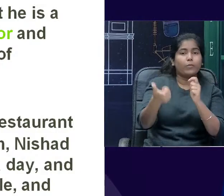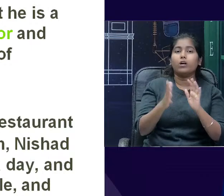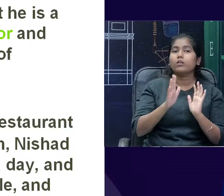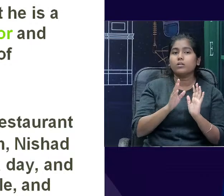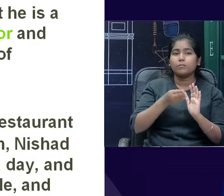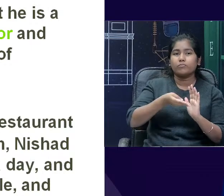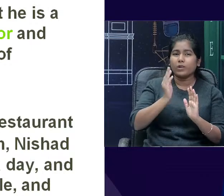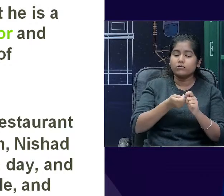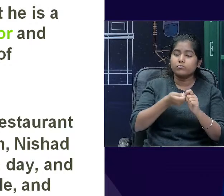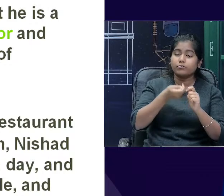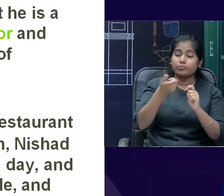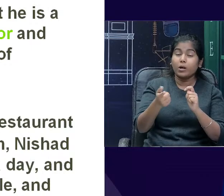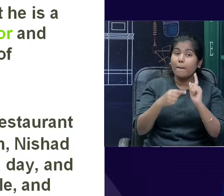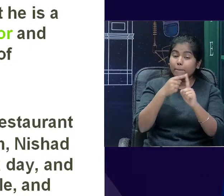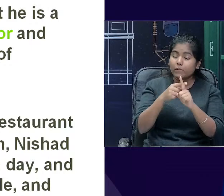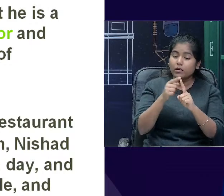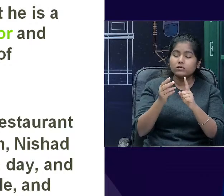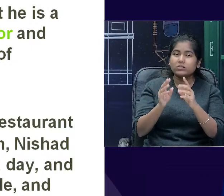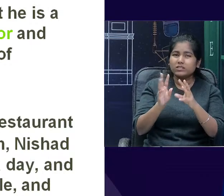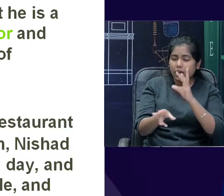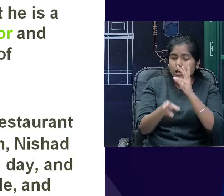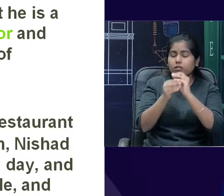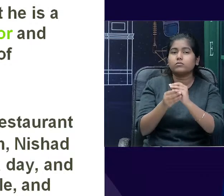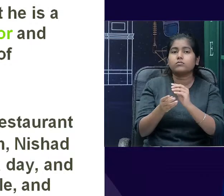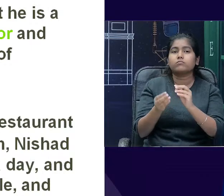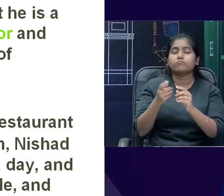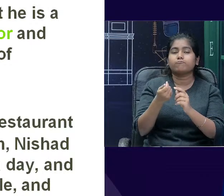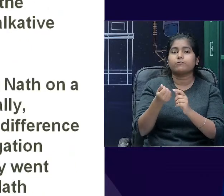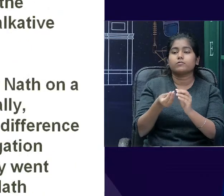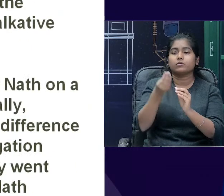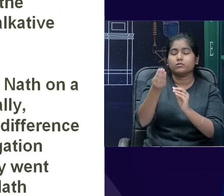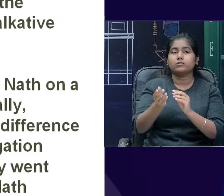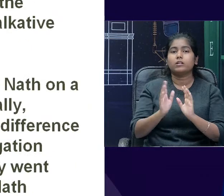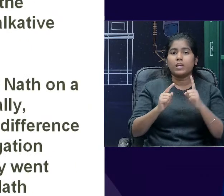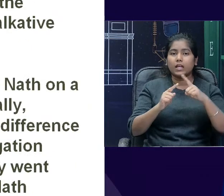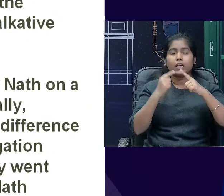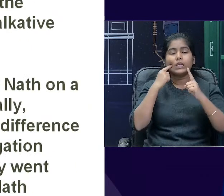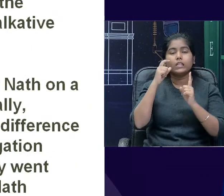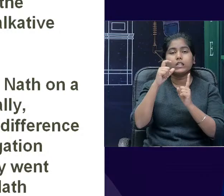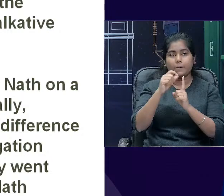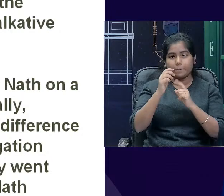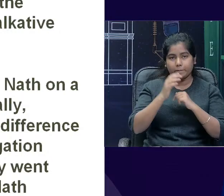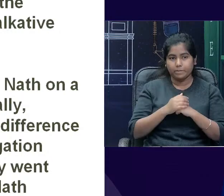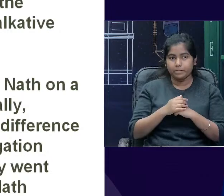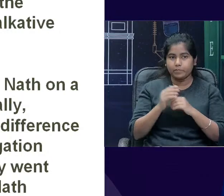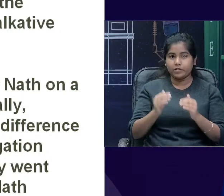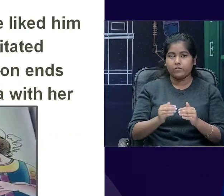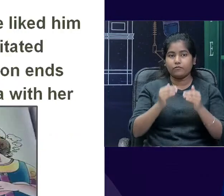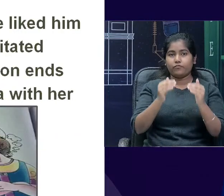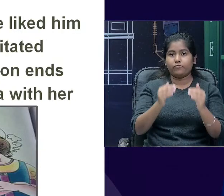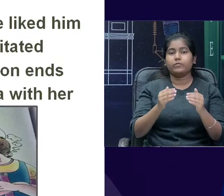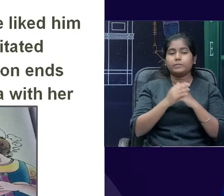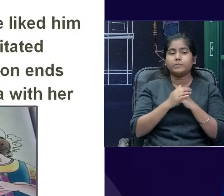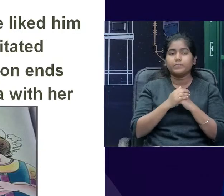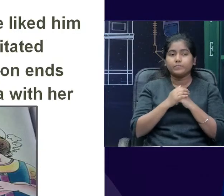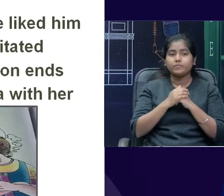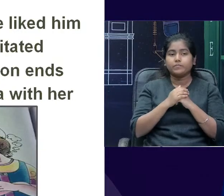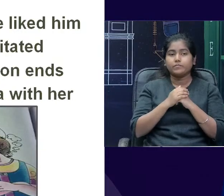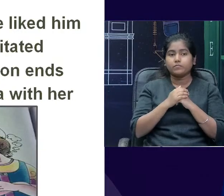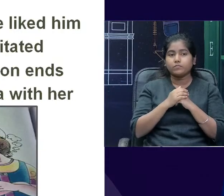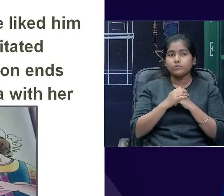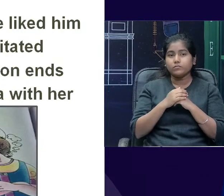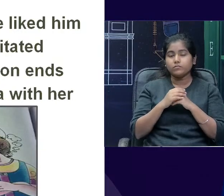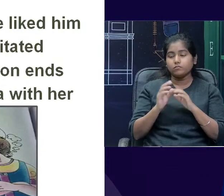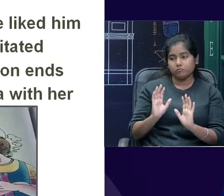to Ramesh. Okay. Okay, now move to the further. food delivery man. Yeah. Okay. So this is a